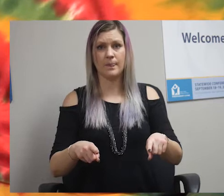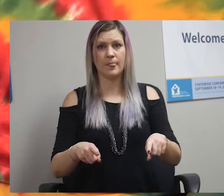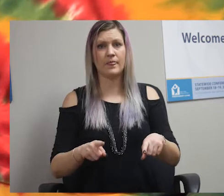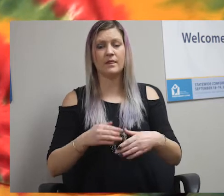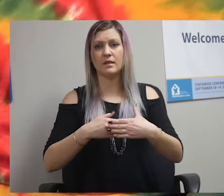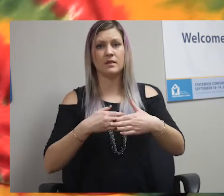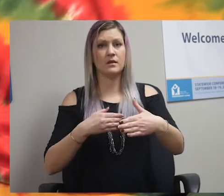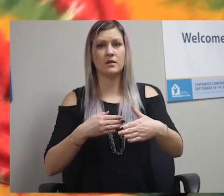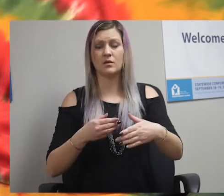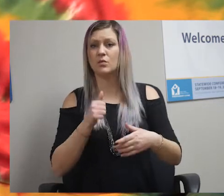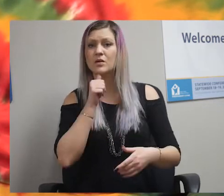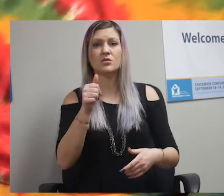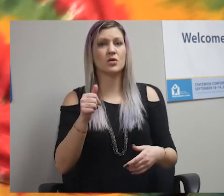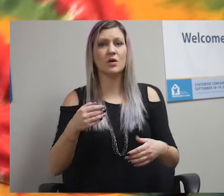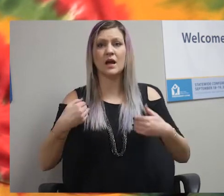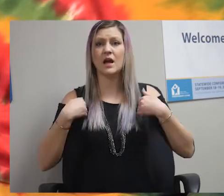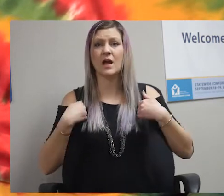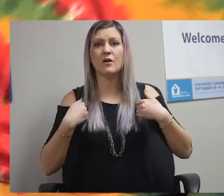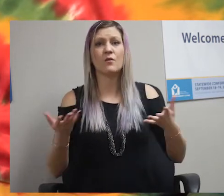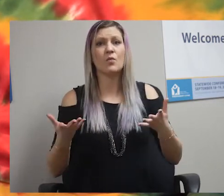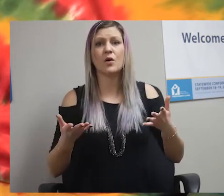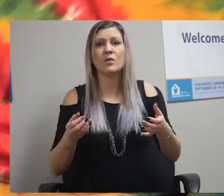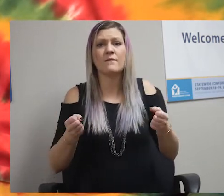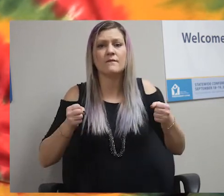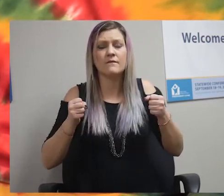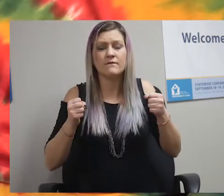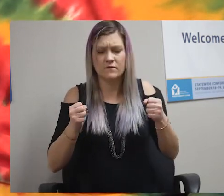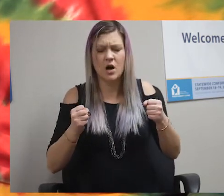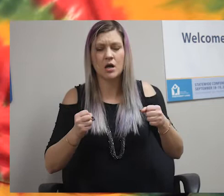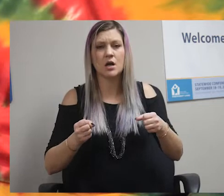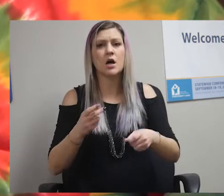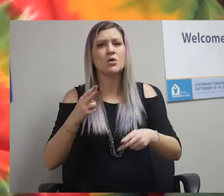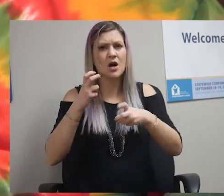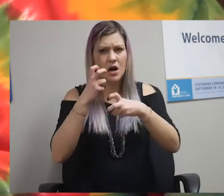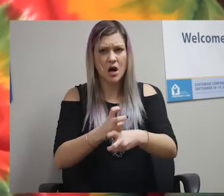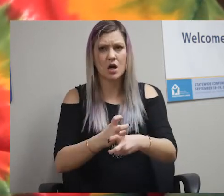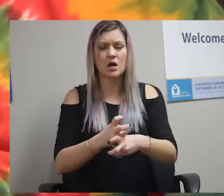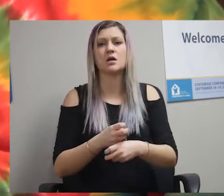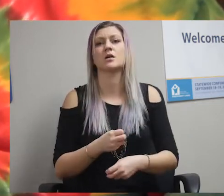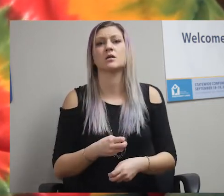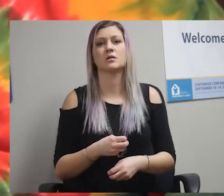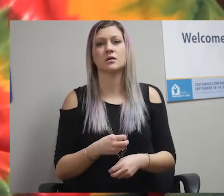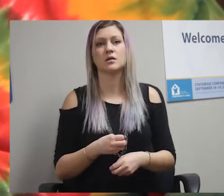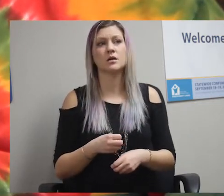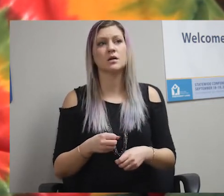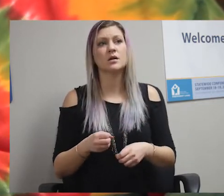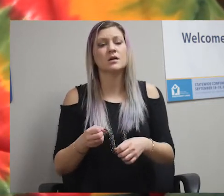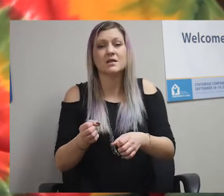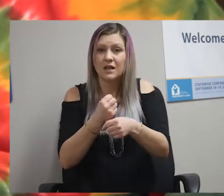place in the community, which we have fought so hard to obtain to begin with. Anyone who has a